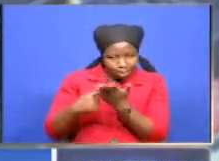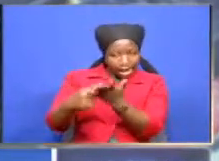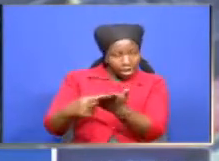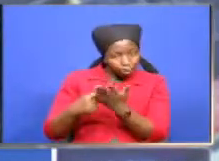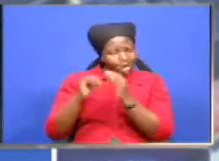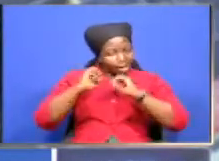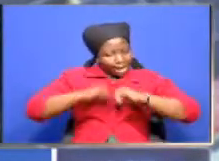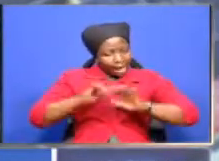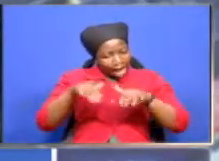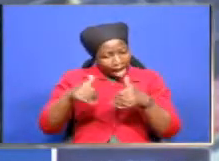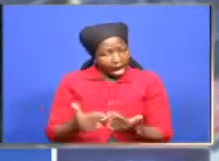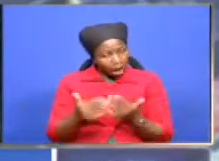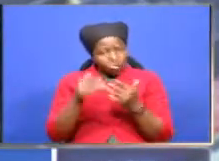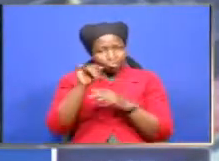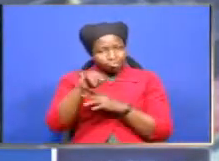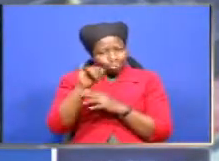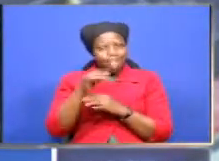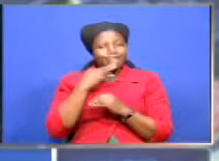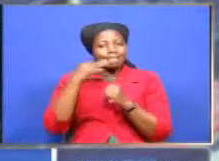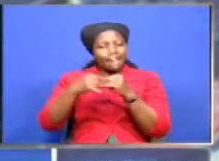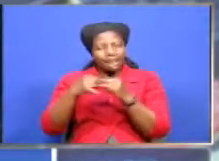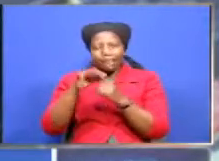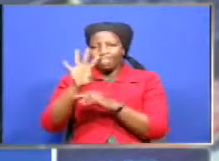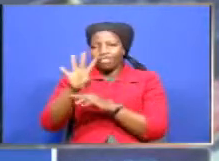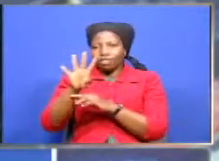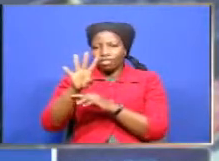the controversial